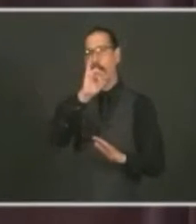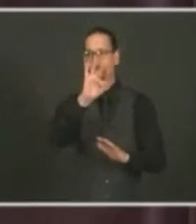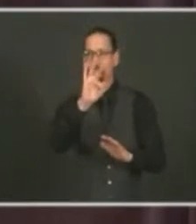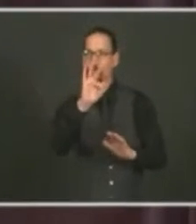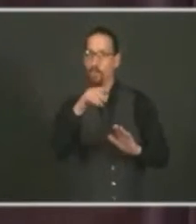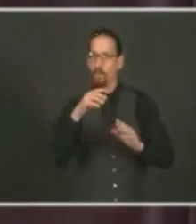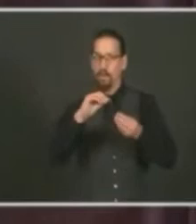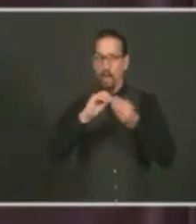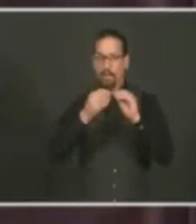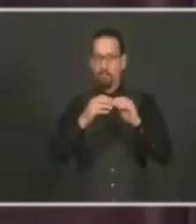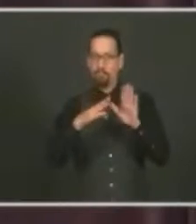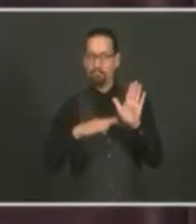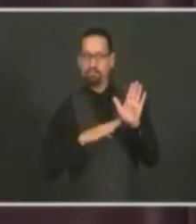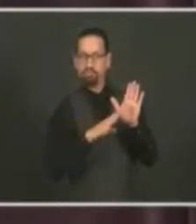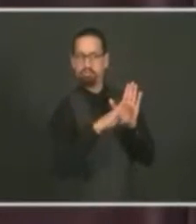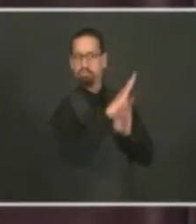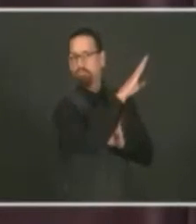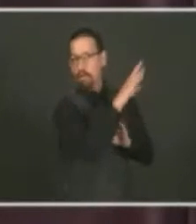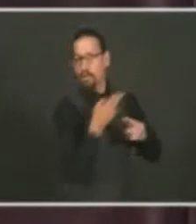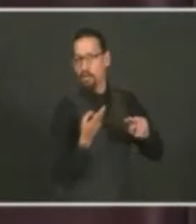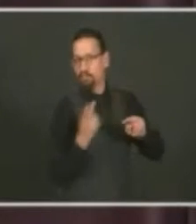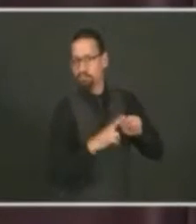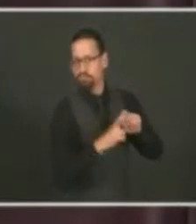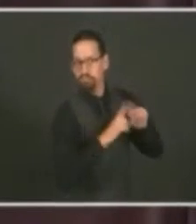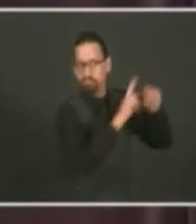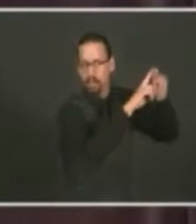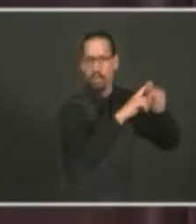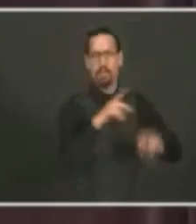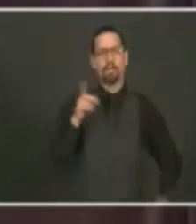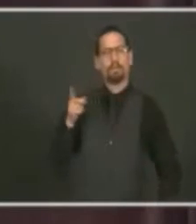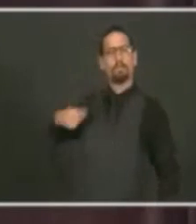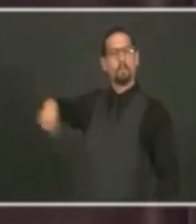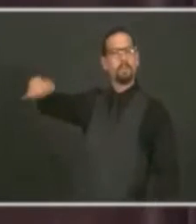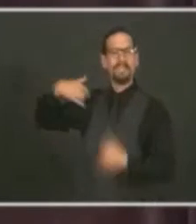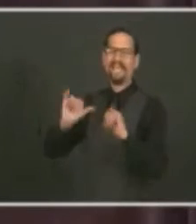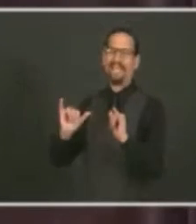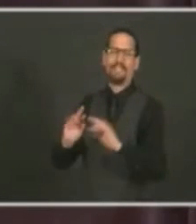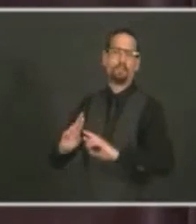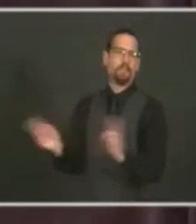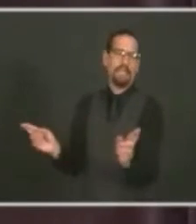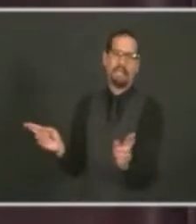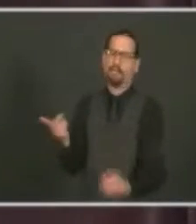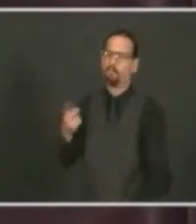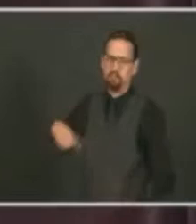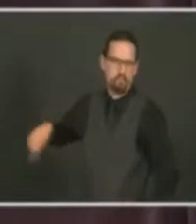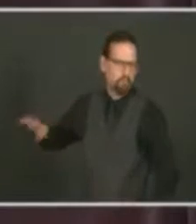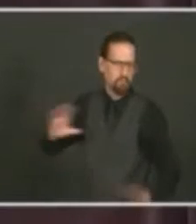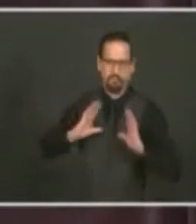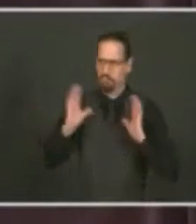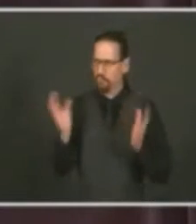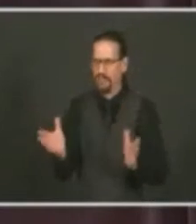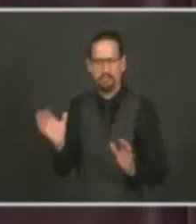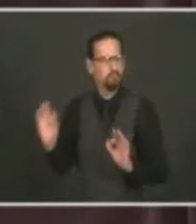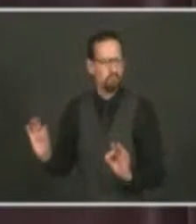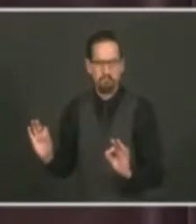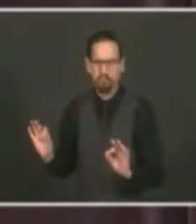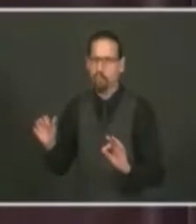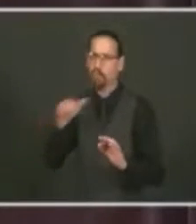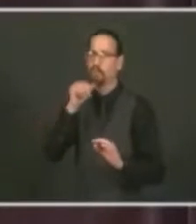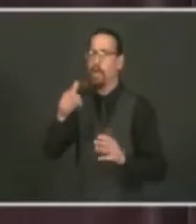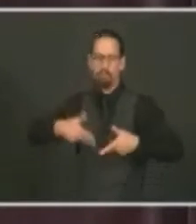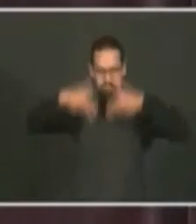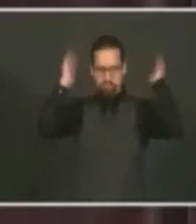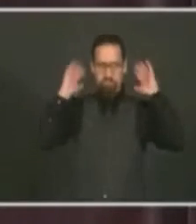patients. They are all better positioned to ramp up now should the need arise. And none